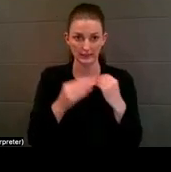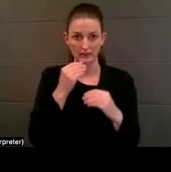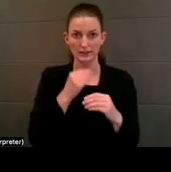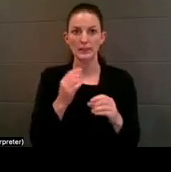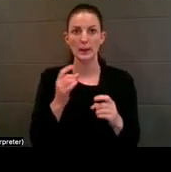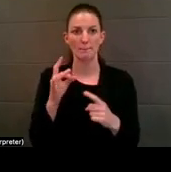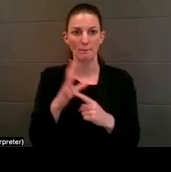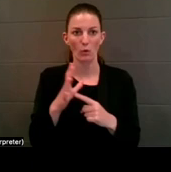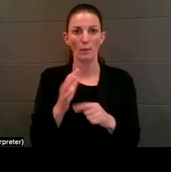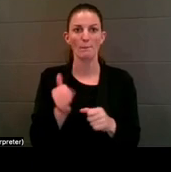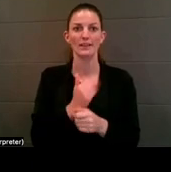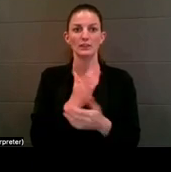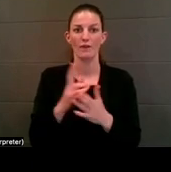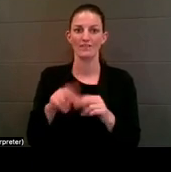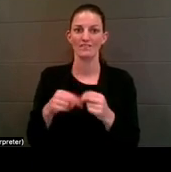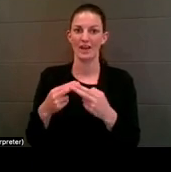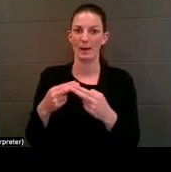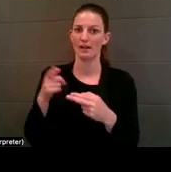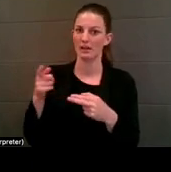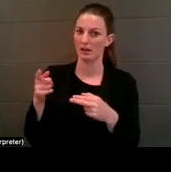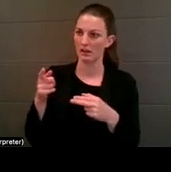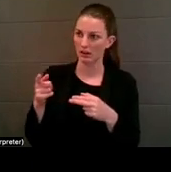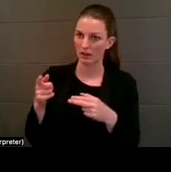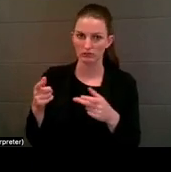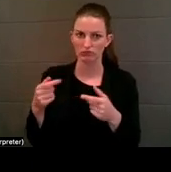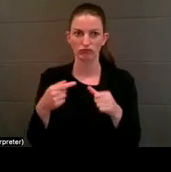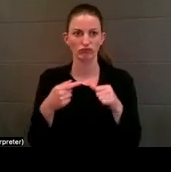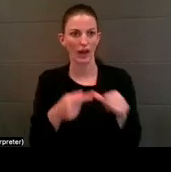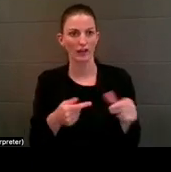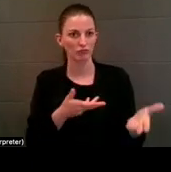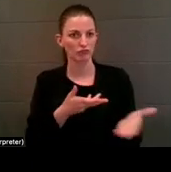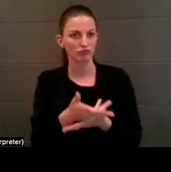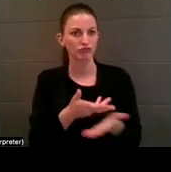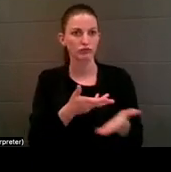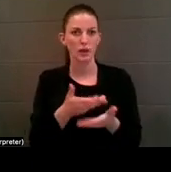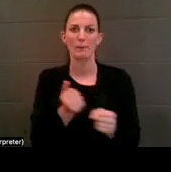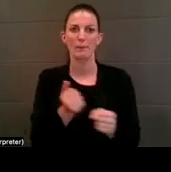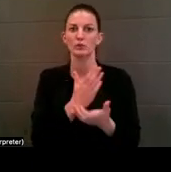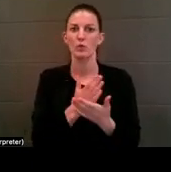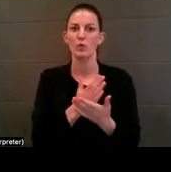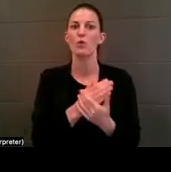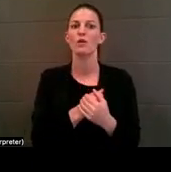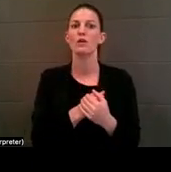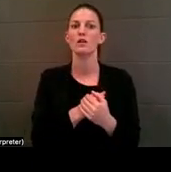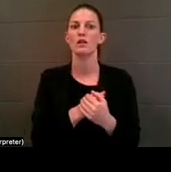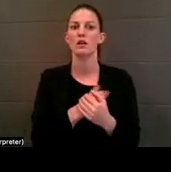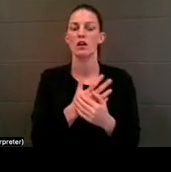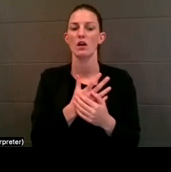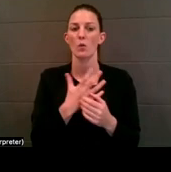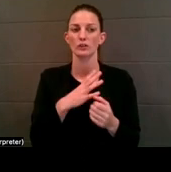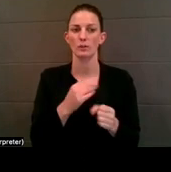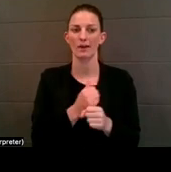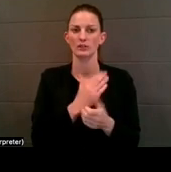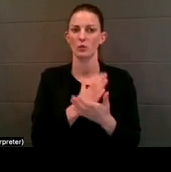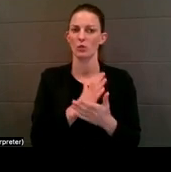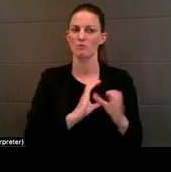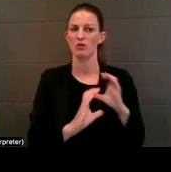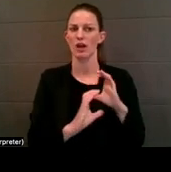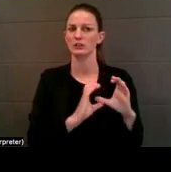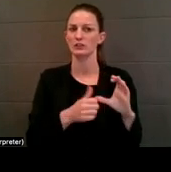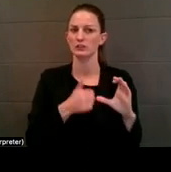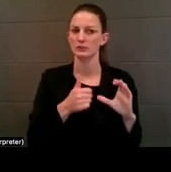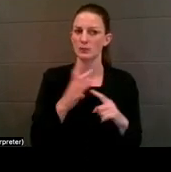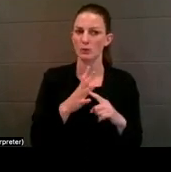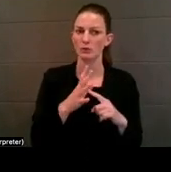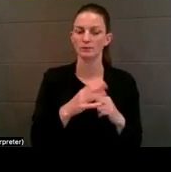from you and your reactions and how you manage food. We're going to look at high feedback food. We're going to define the steps to eating. So we